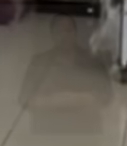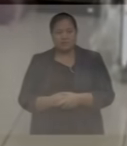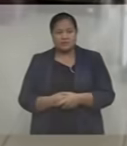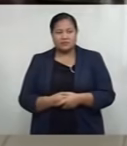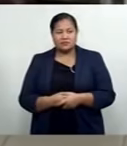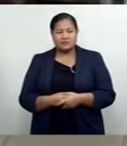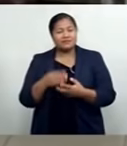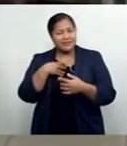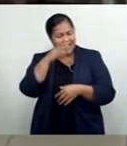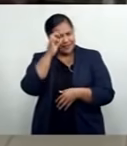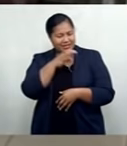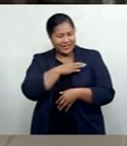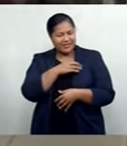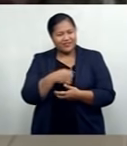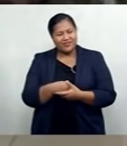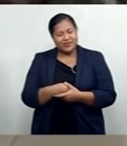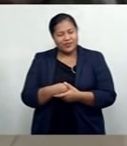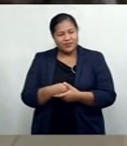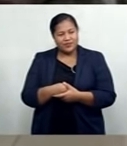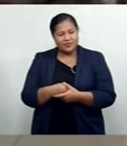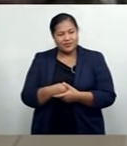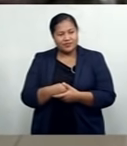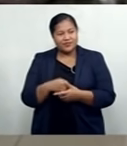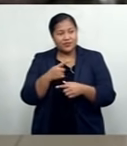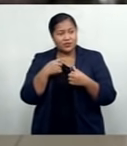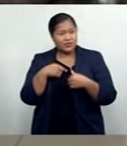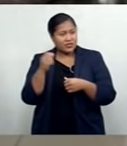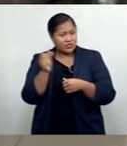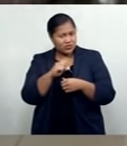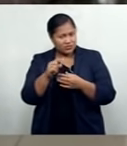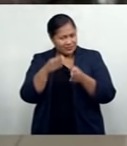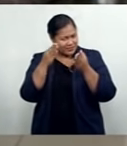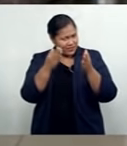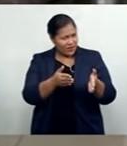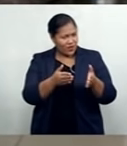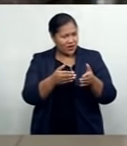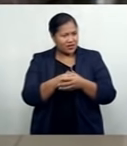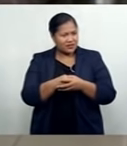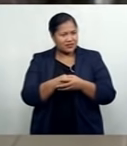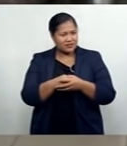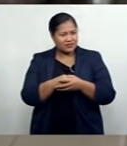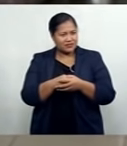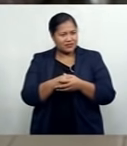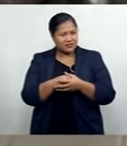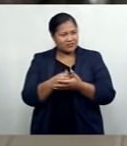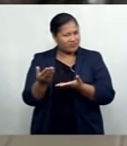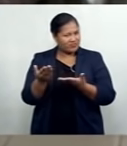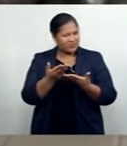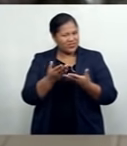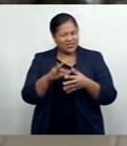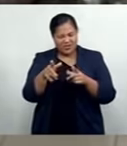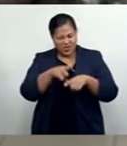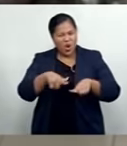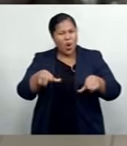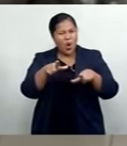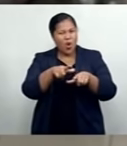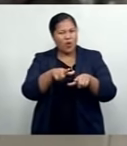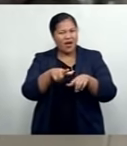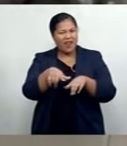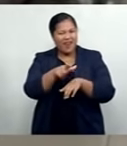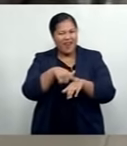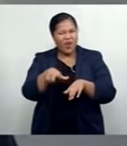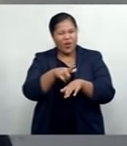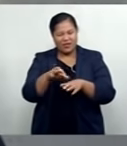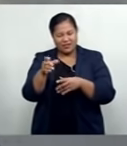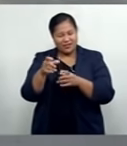I believe that we should concentrate on getting a local